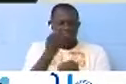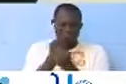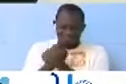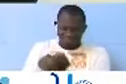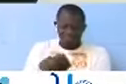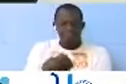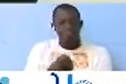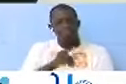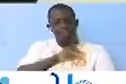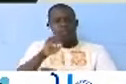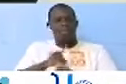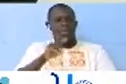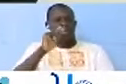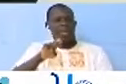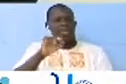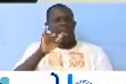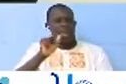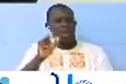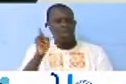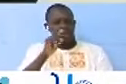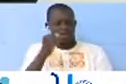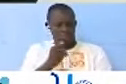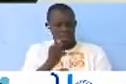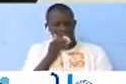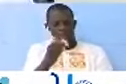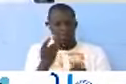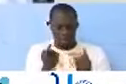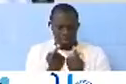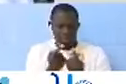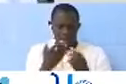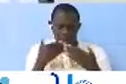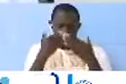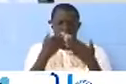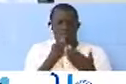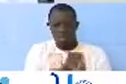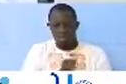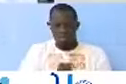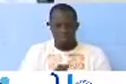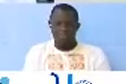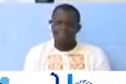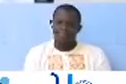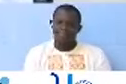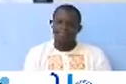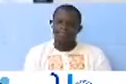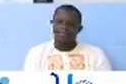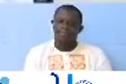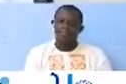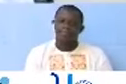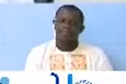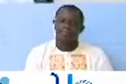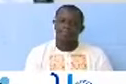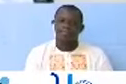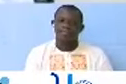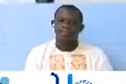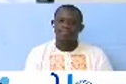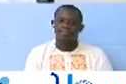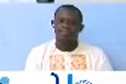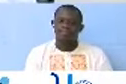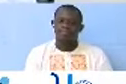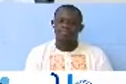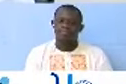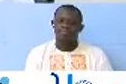which particular case? Jani amanjara puru ngata awaro nanka kwenye mfano ni bagi. Sae mwene narana sababu ila mtu wanyi na kuoro.